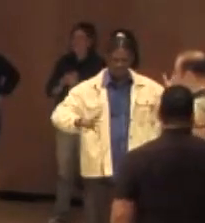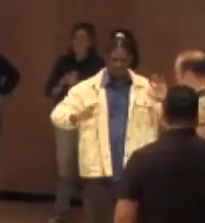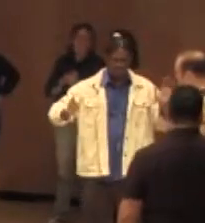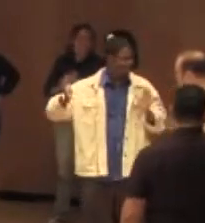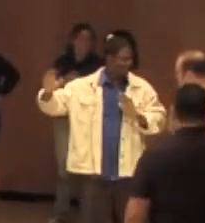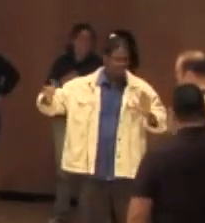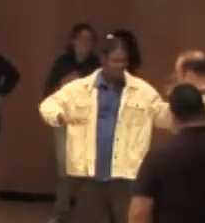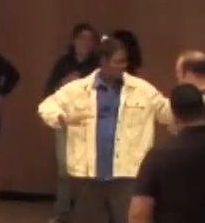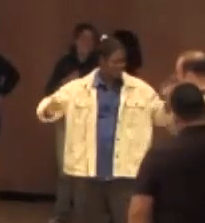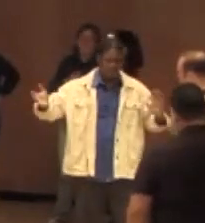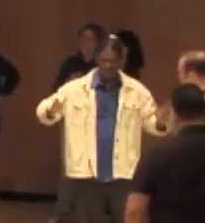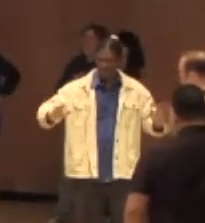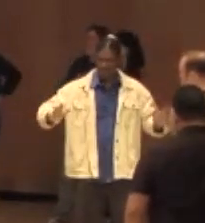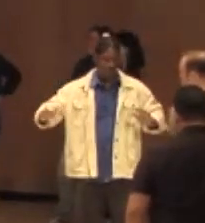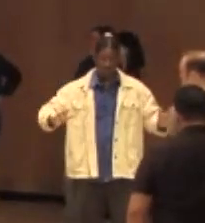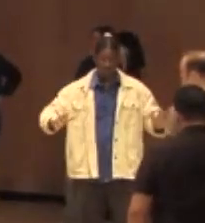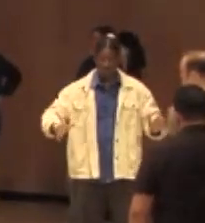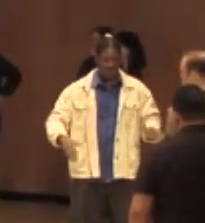some